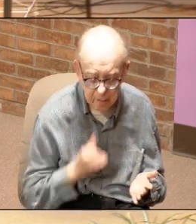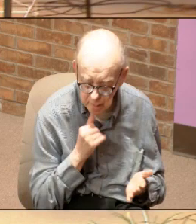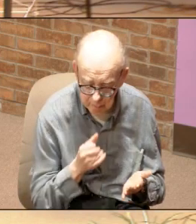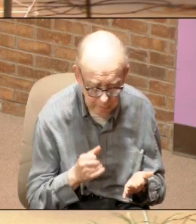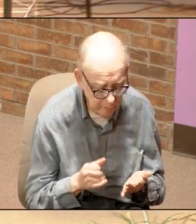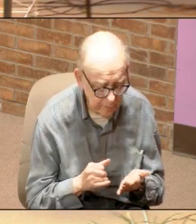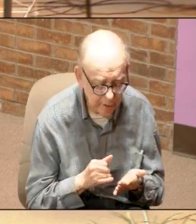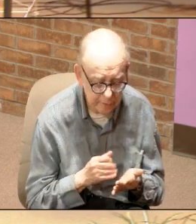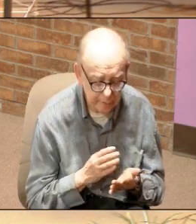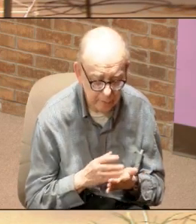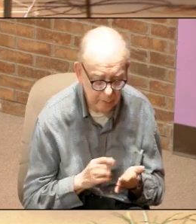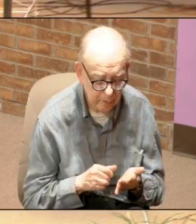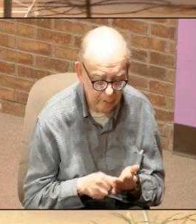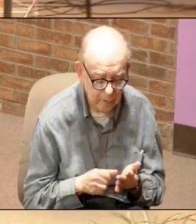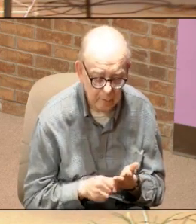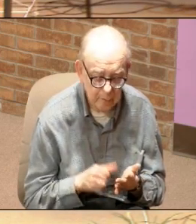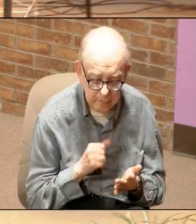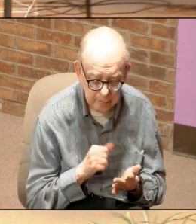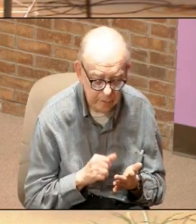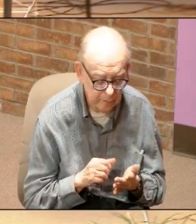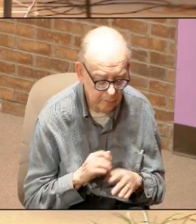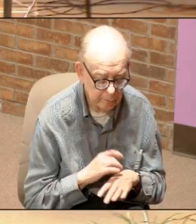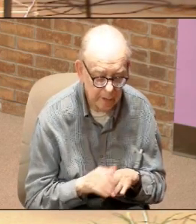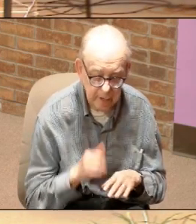that part blank? I didn't have time.